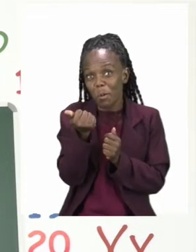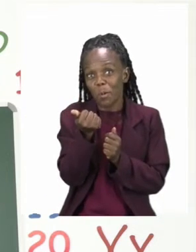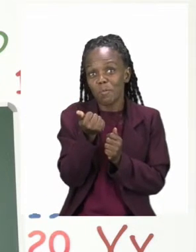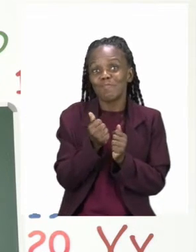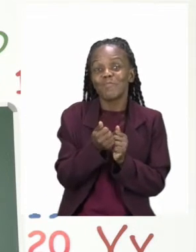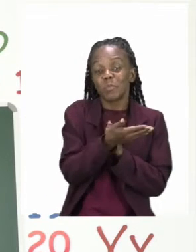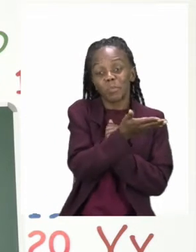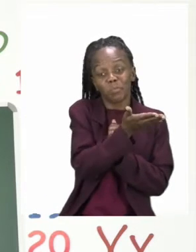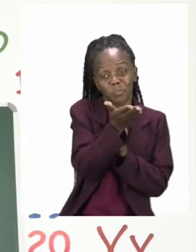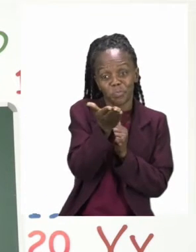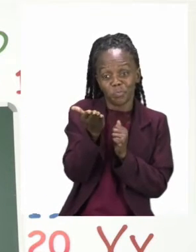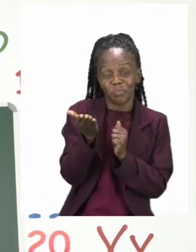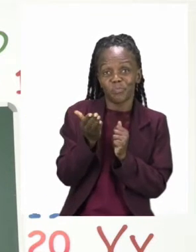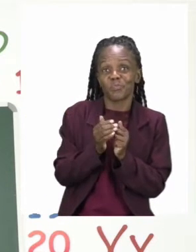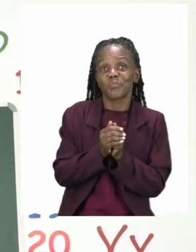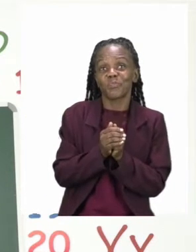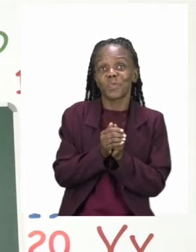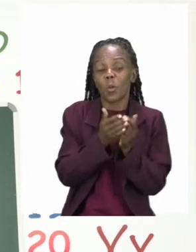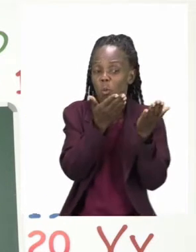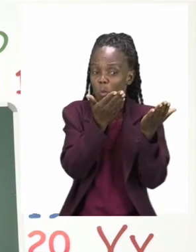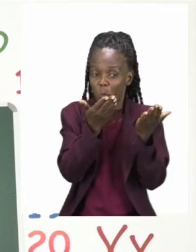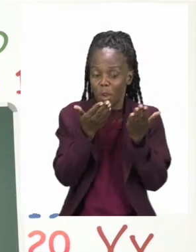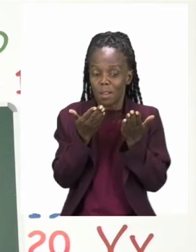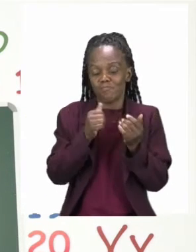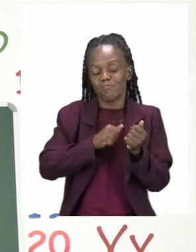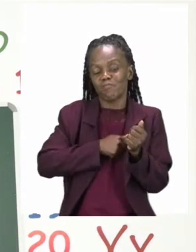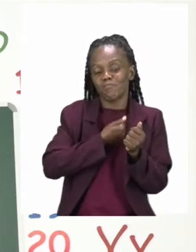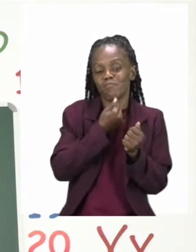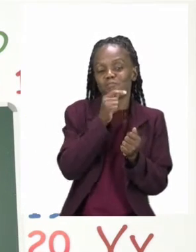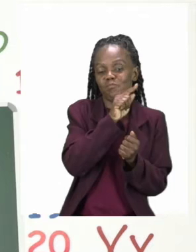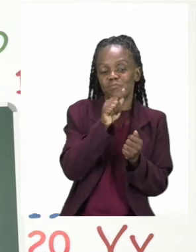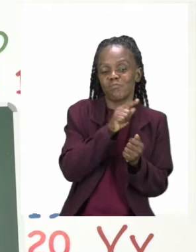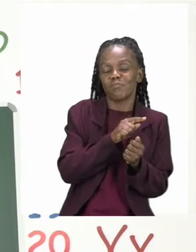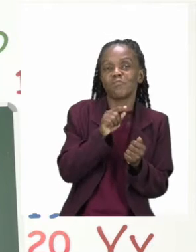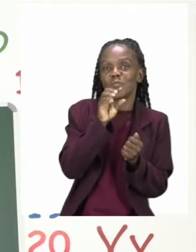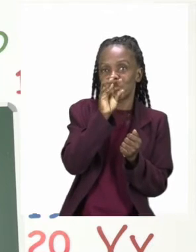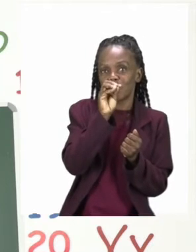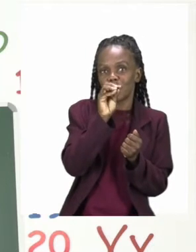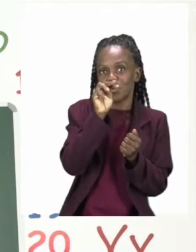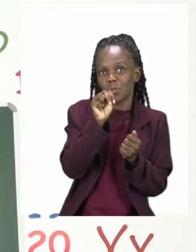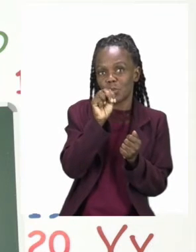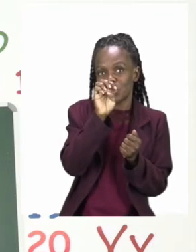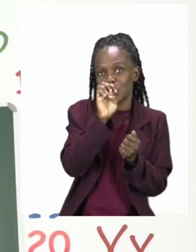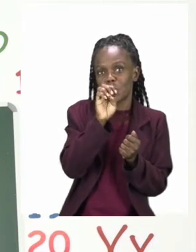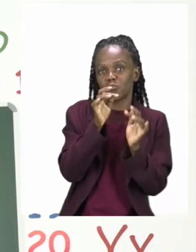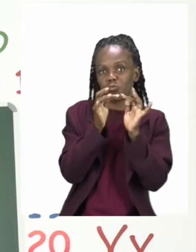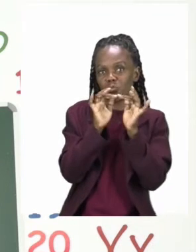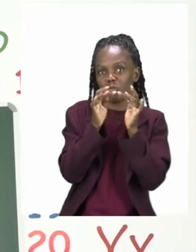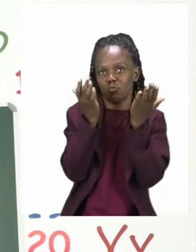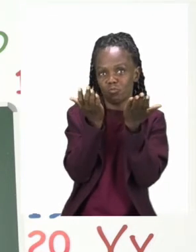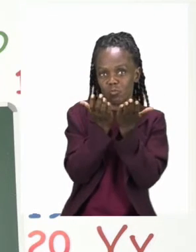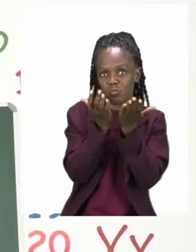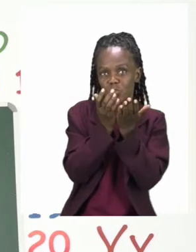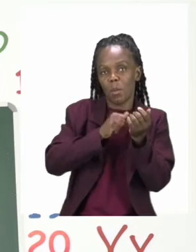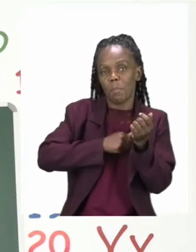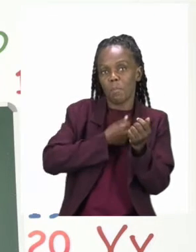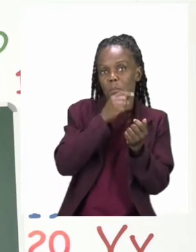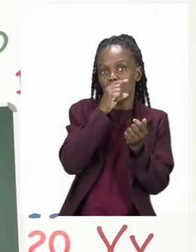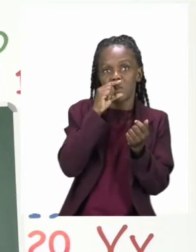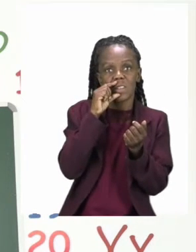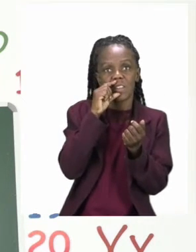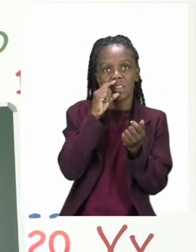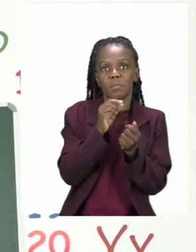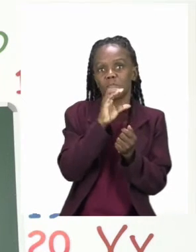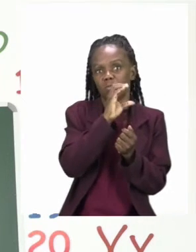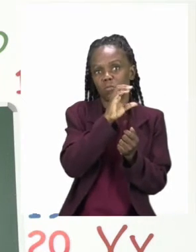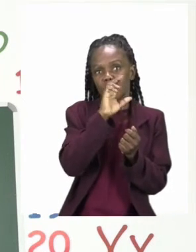Hello everyone, and welcome to My Zone Online School. My name is Teacher Mutsa, and thank